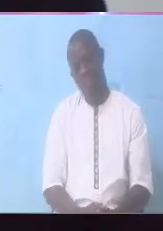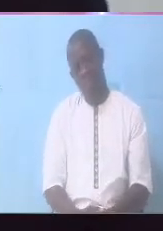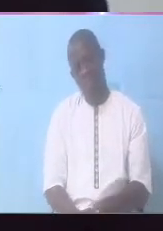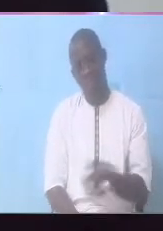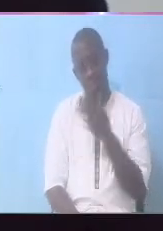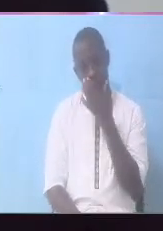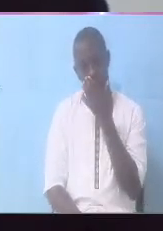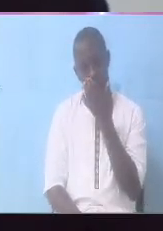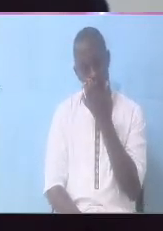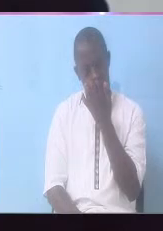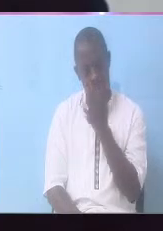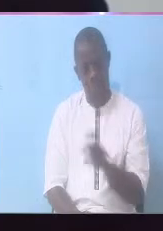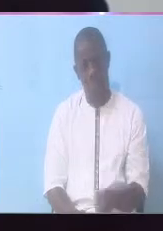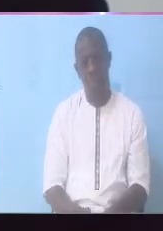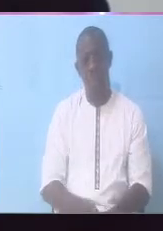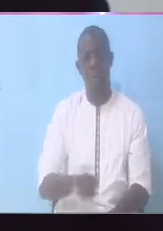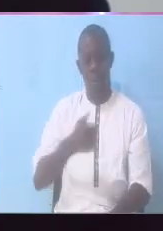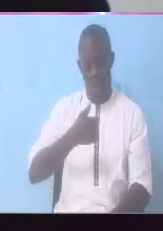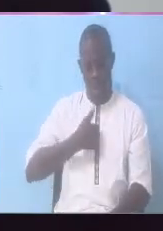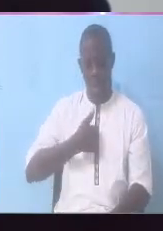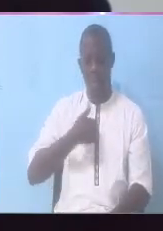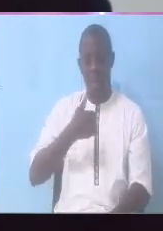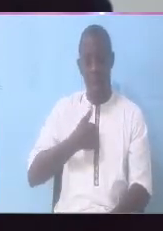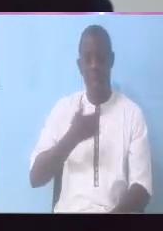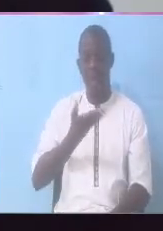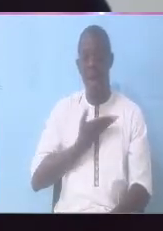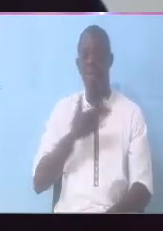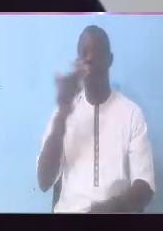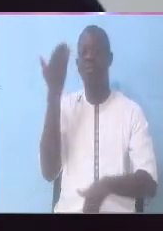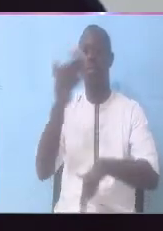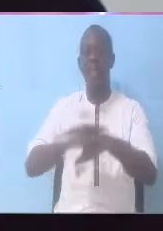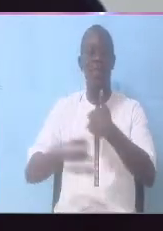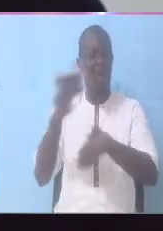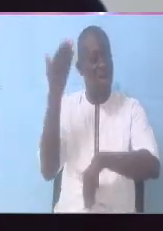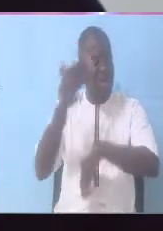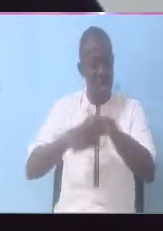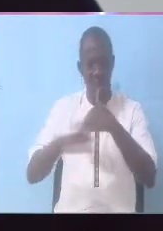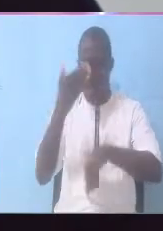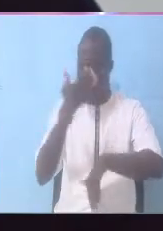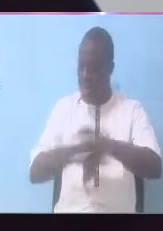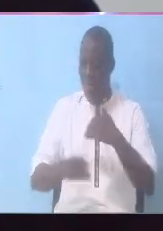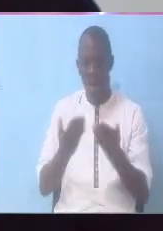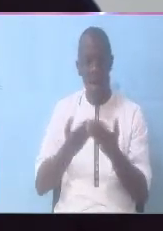I have never ever handed anybody among those people to them.